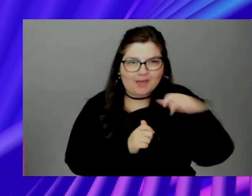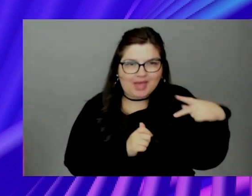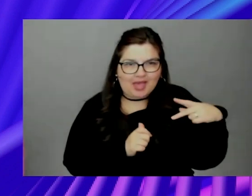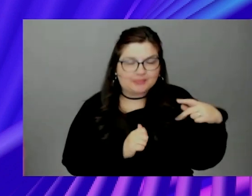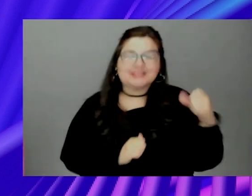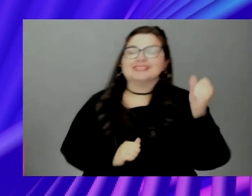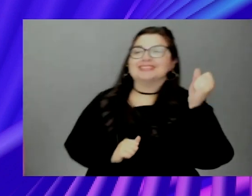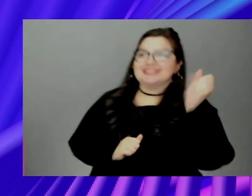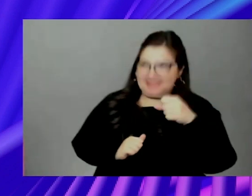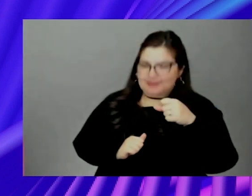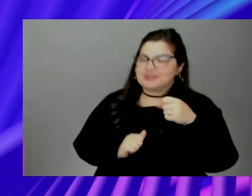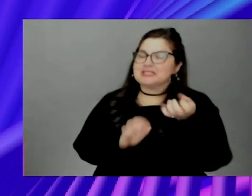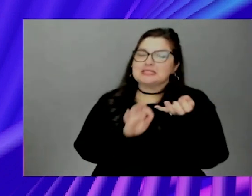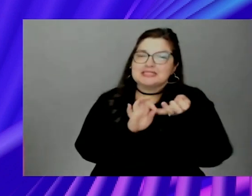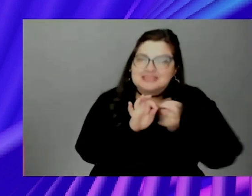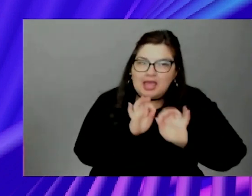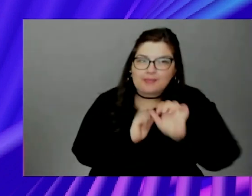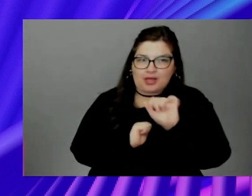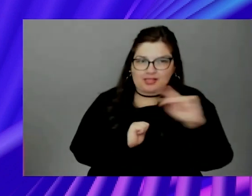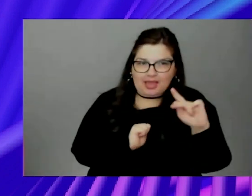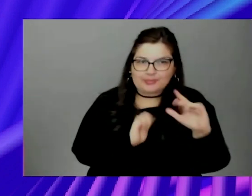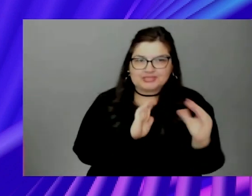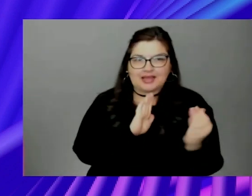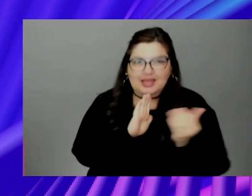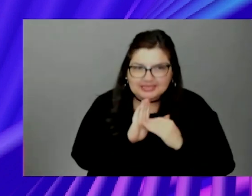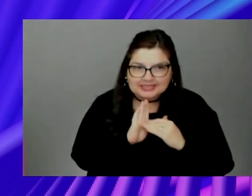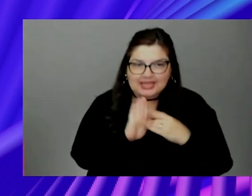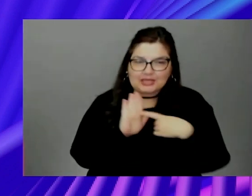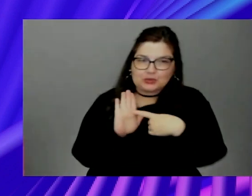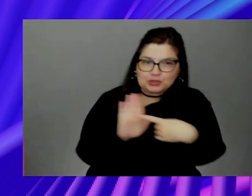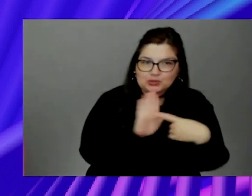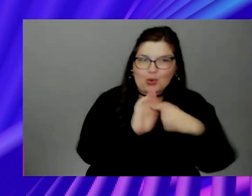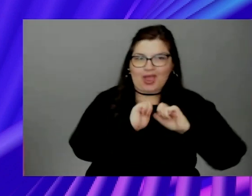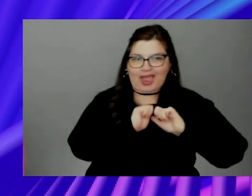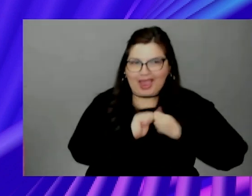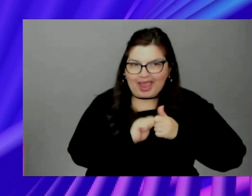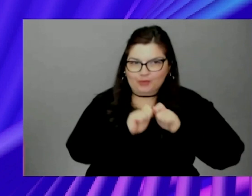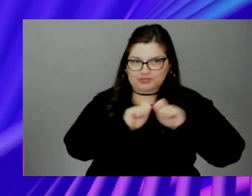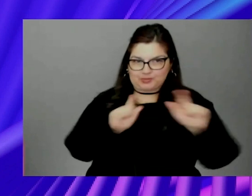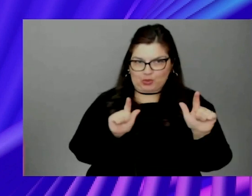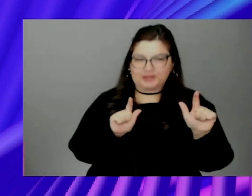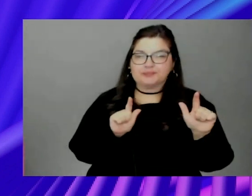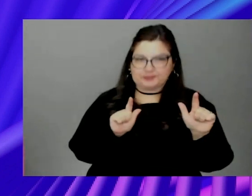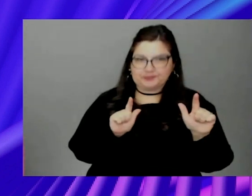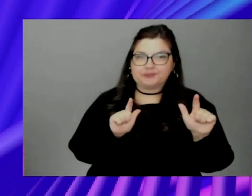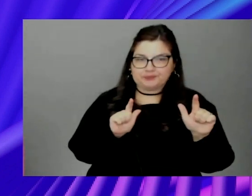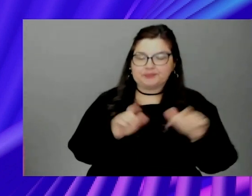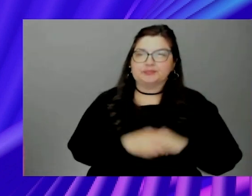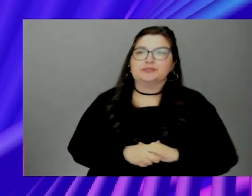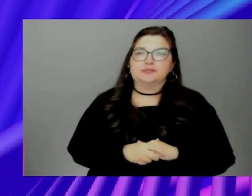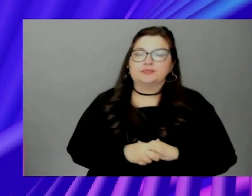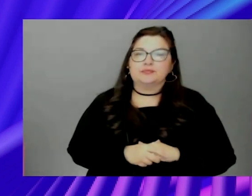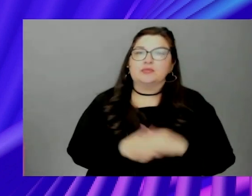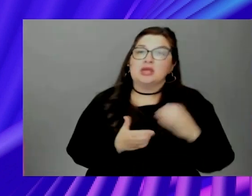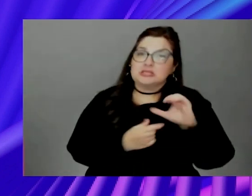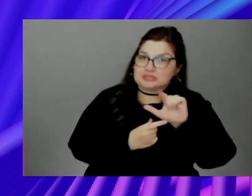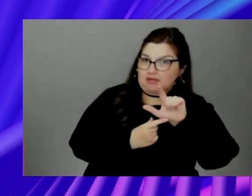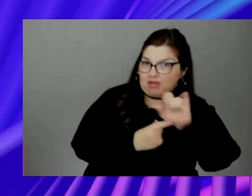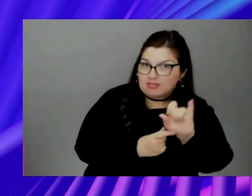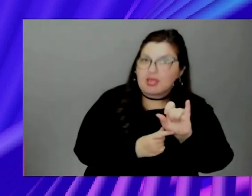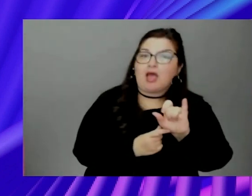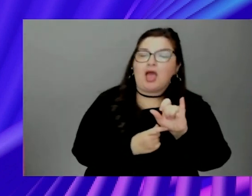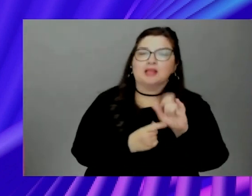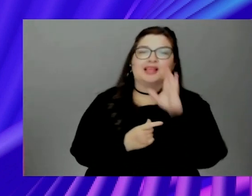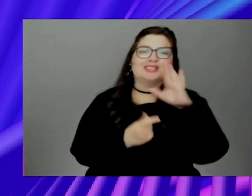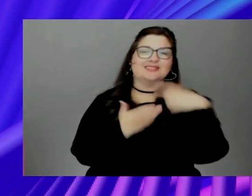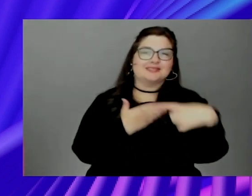very simple application. But again, we can show us like how do we deploy this? So since we're talking about the CLI, let's talk about the CLI.